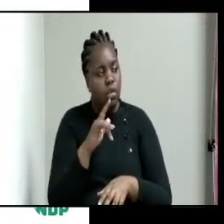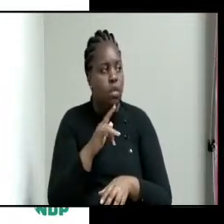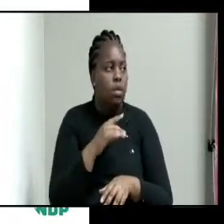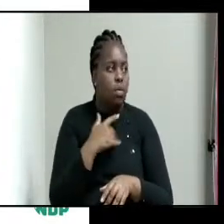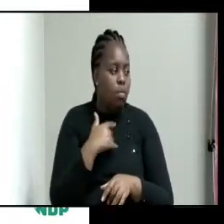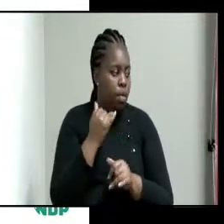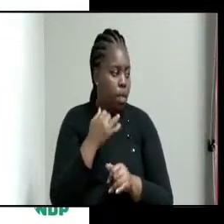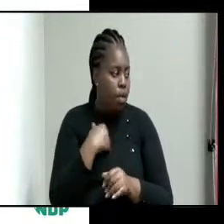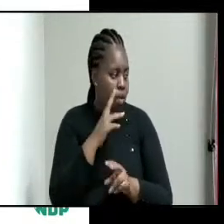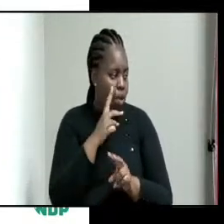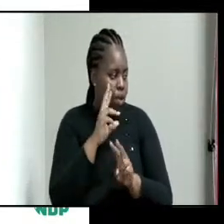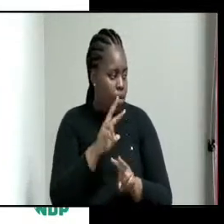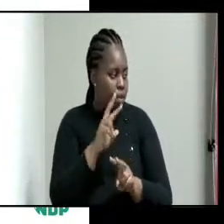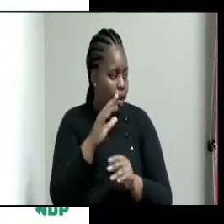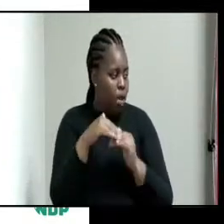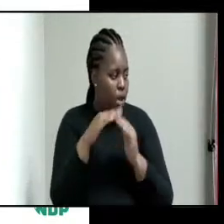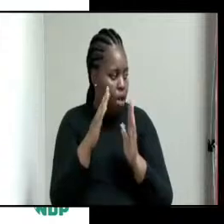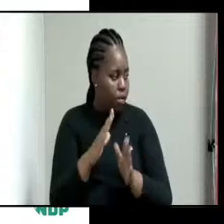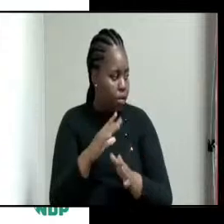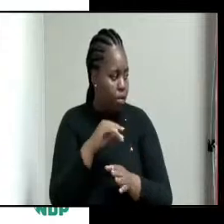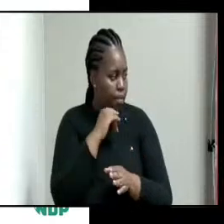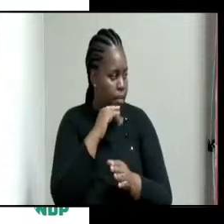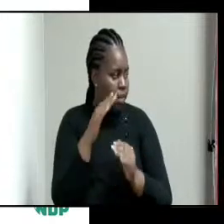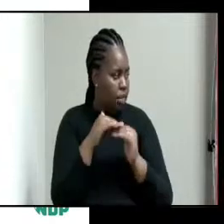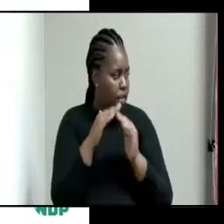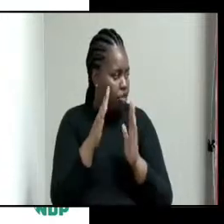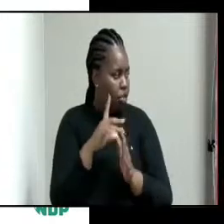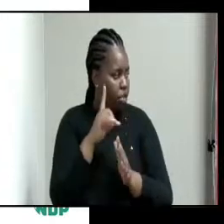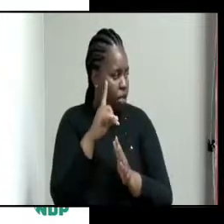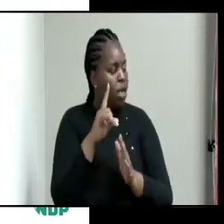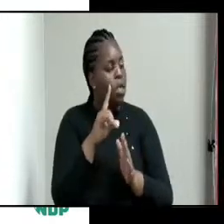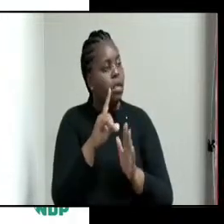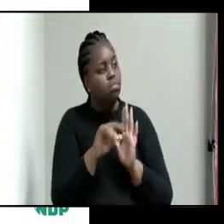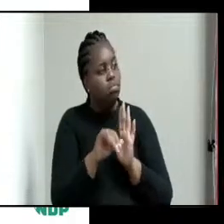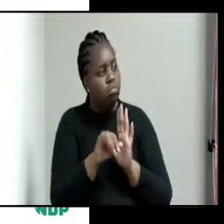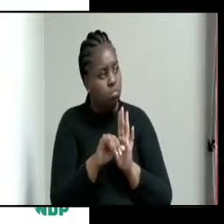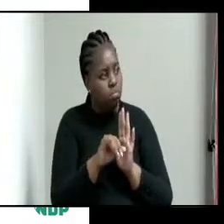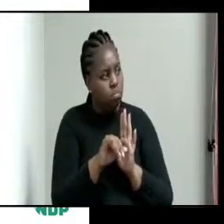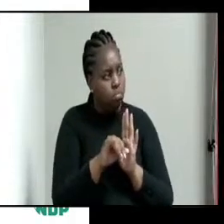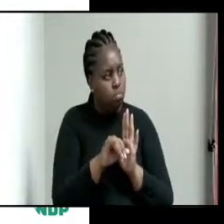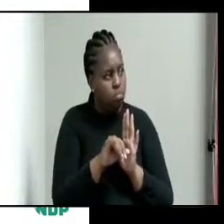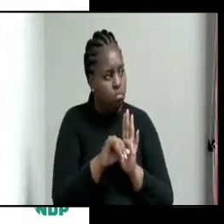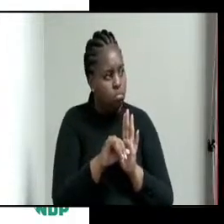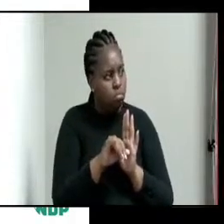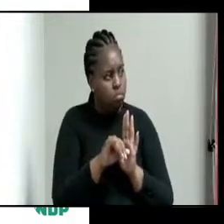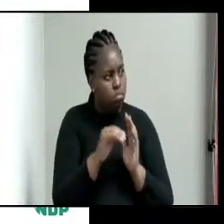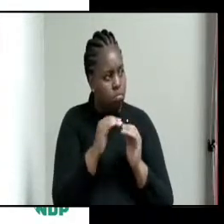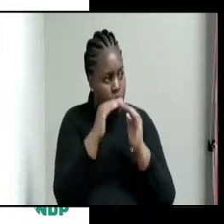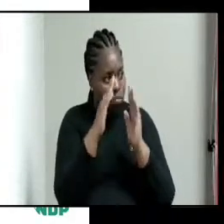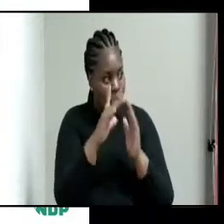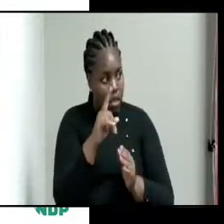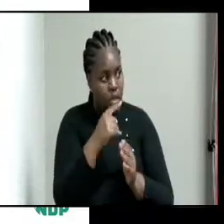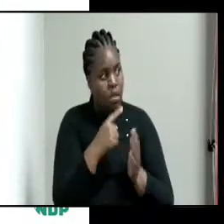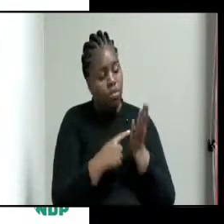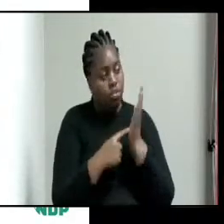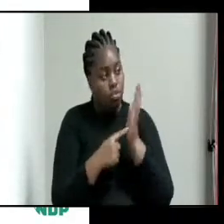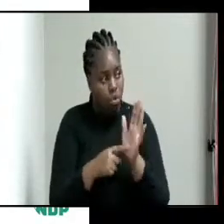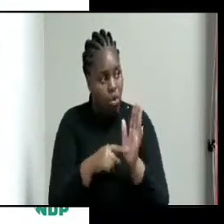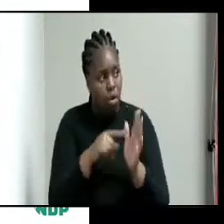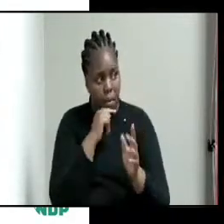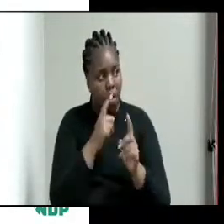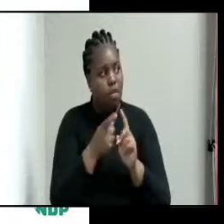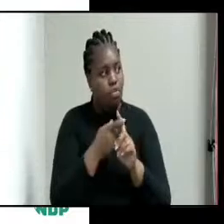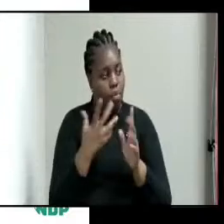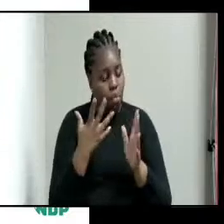we're looking at housing, shelter is an indicator, which also the deprived child will be coming from